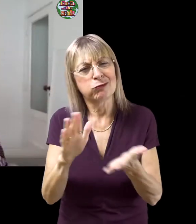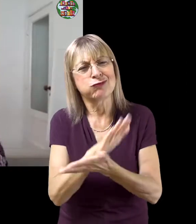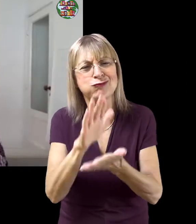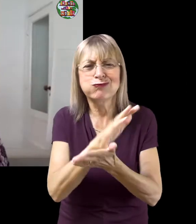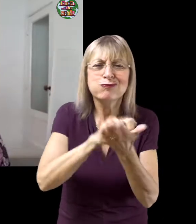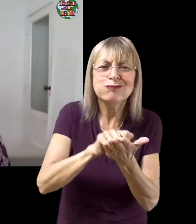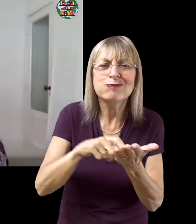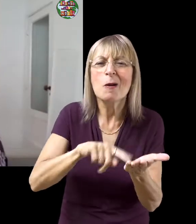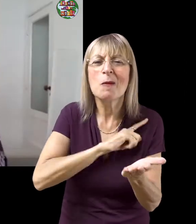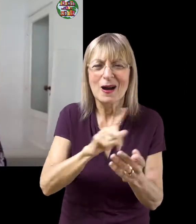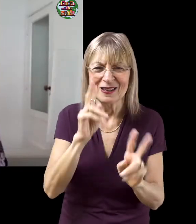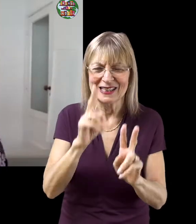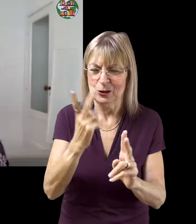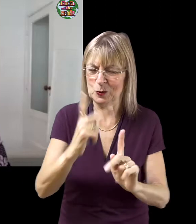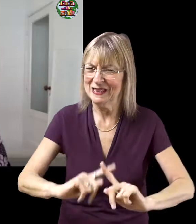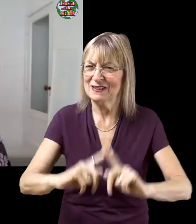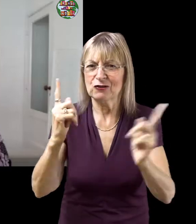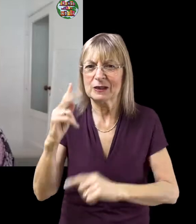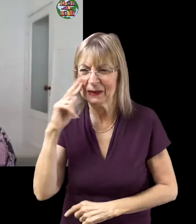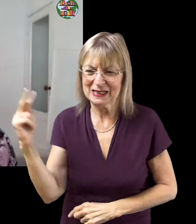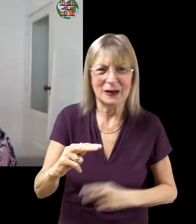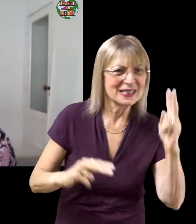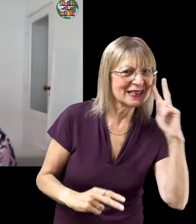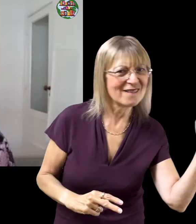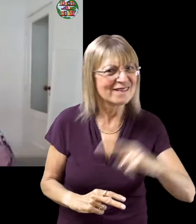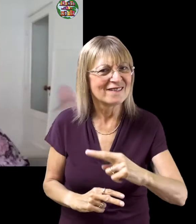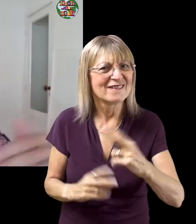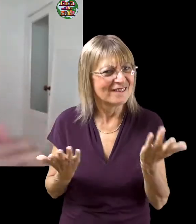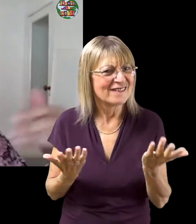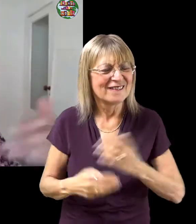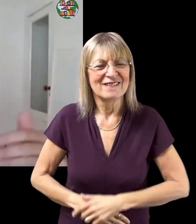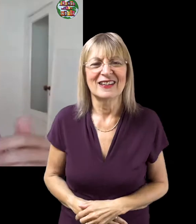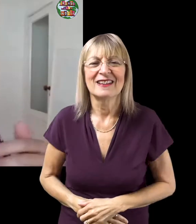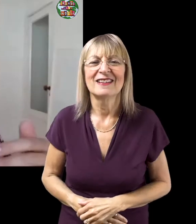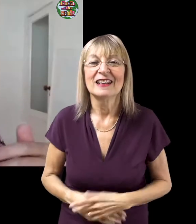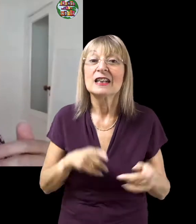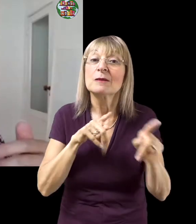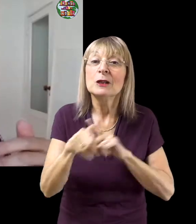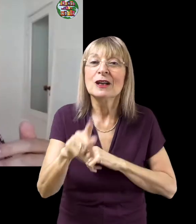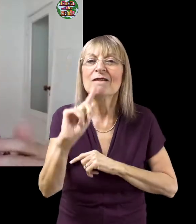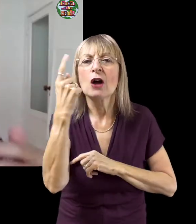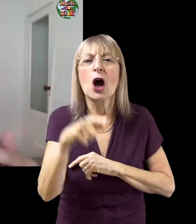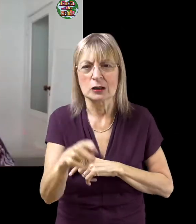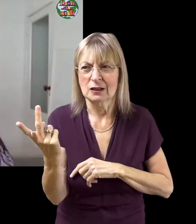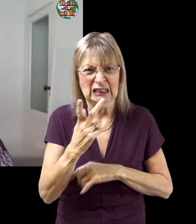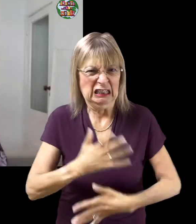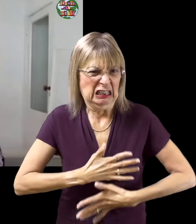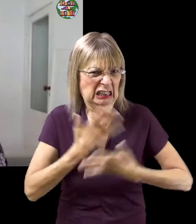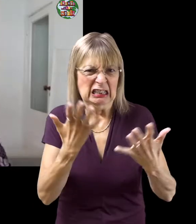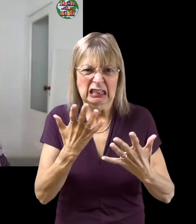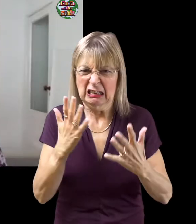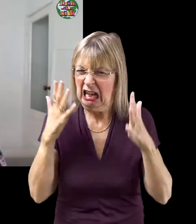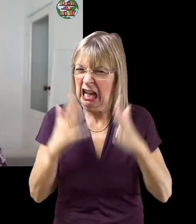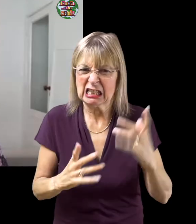was so much fun writing, because you get to see those two perspectives. And especially at first when they